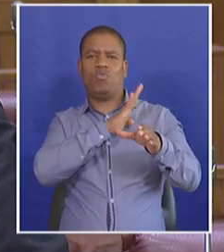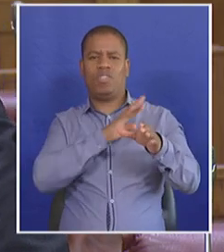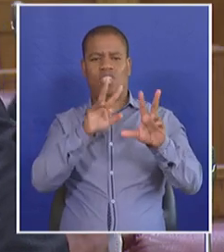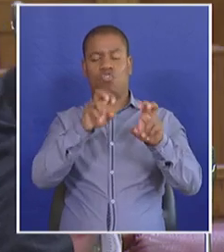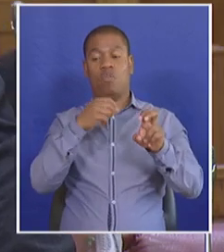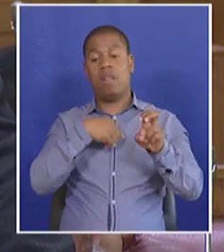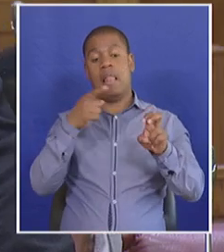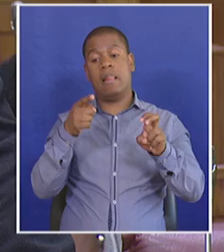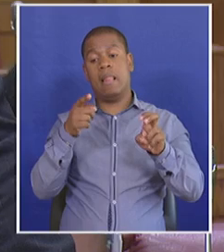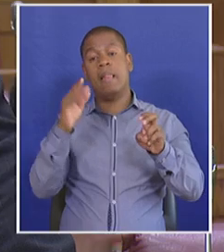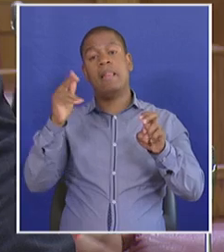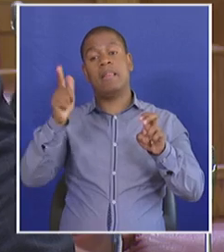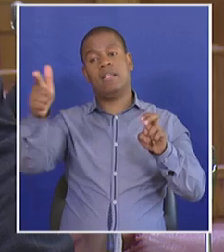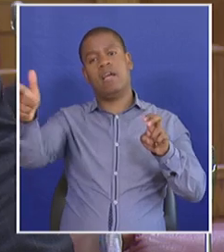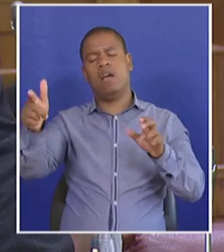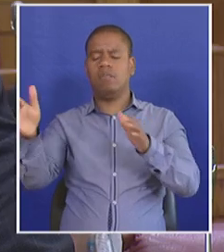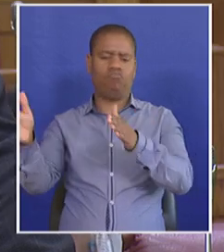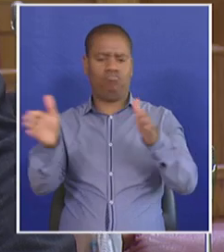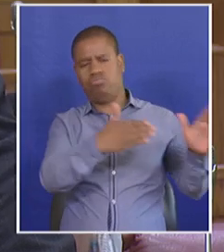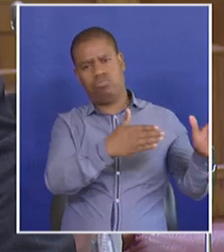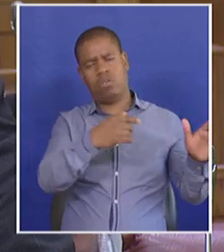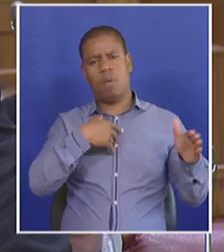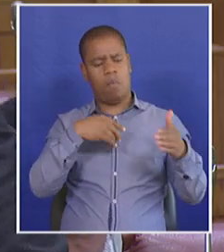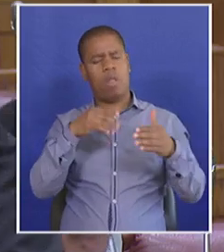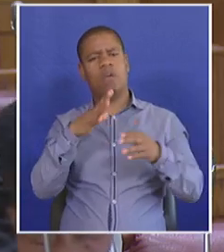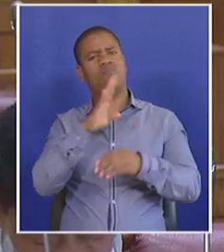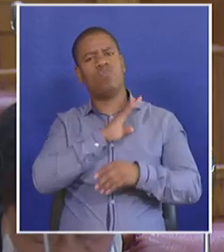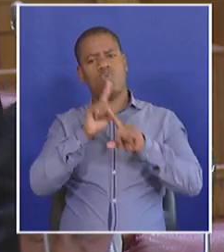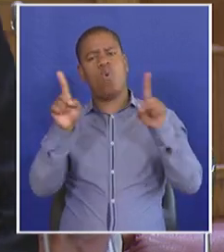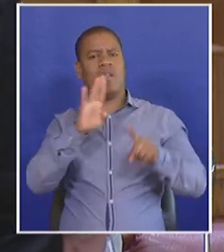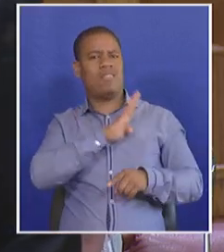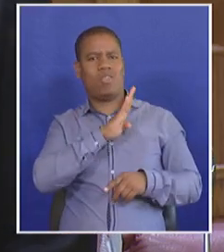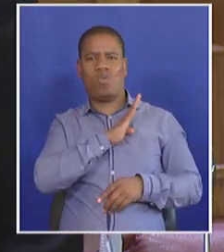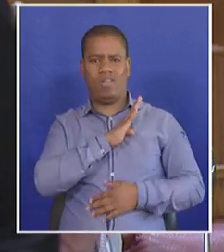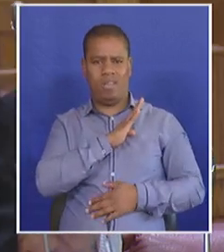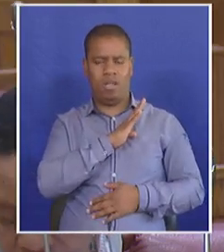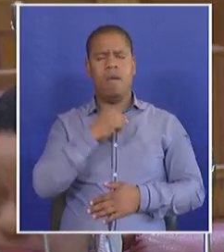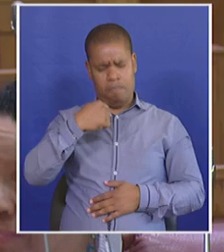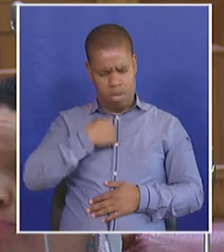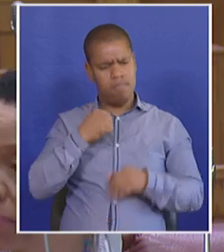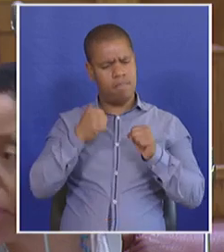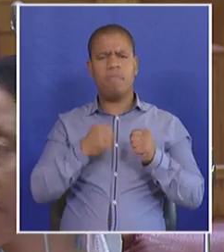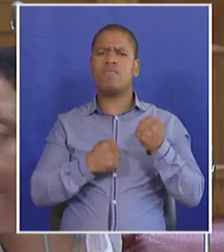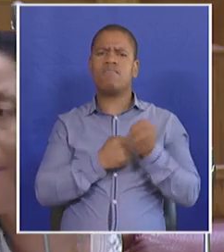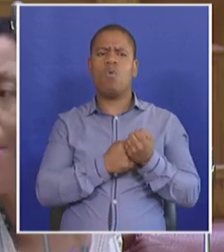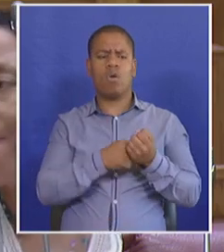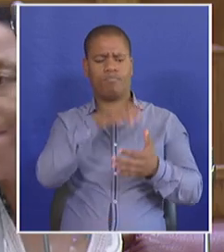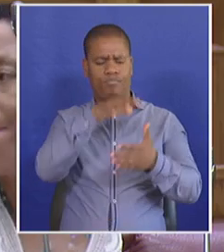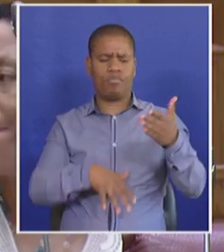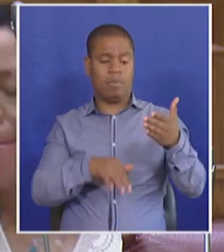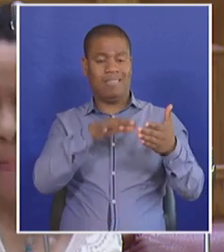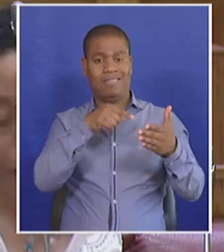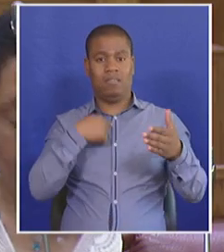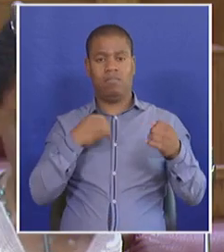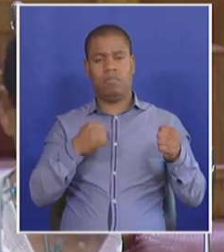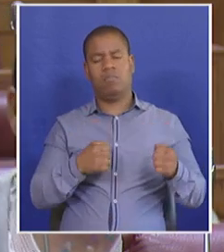point as non-security issues and so forth and so on. So when I say I stand by that report, it's because indeed